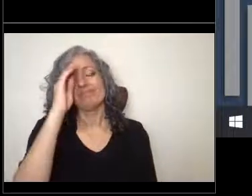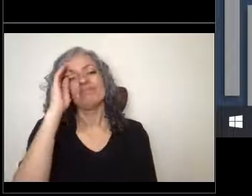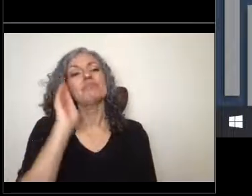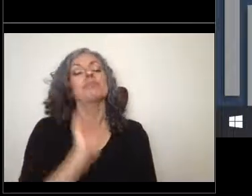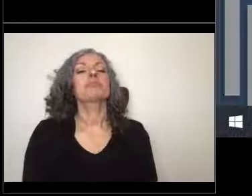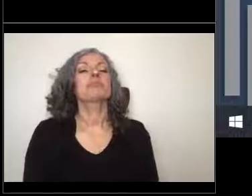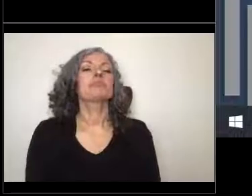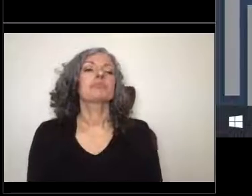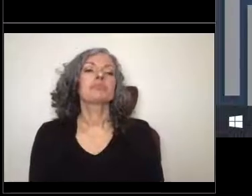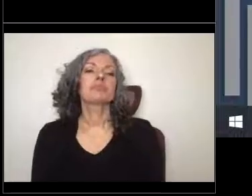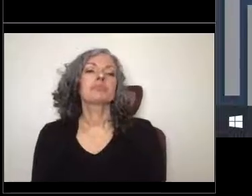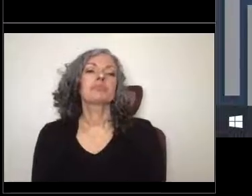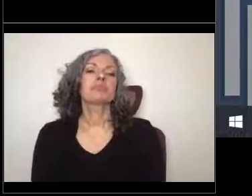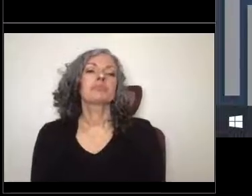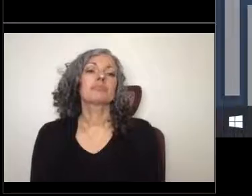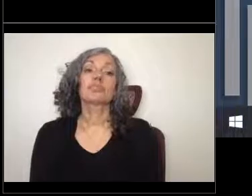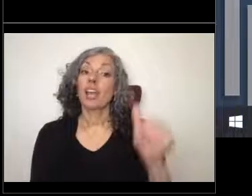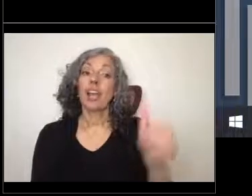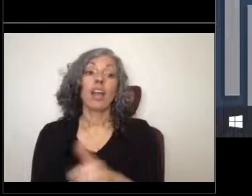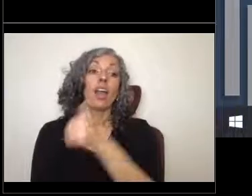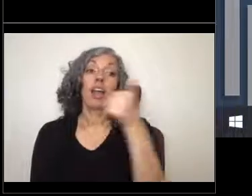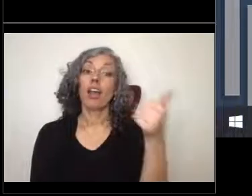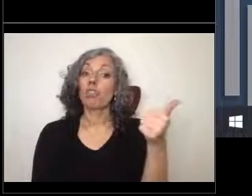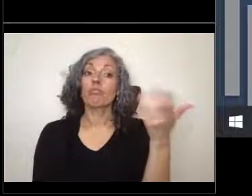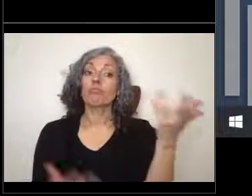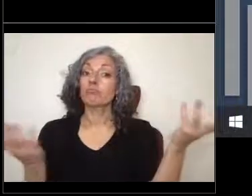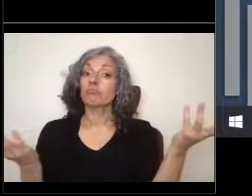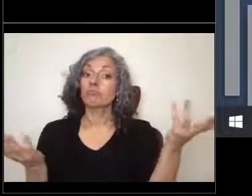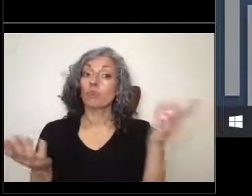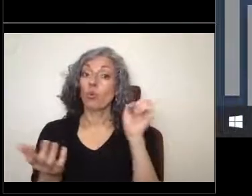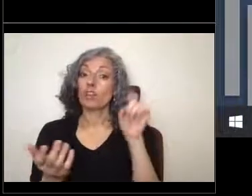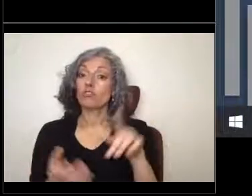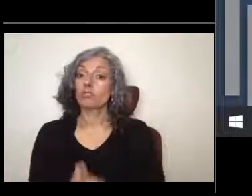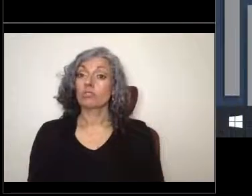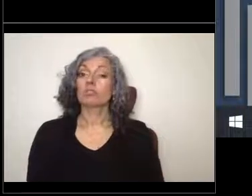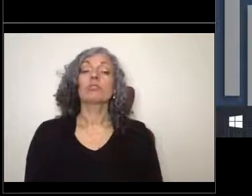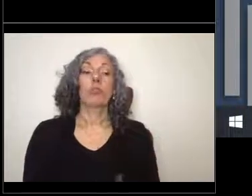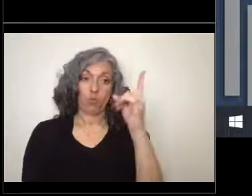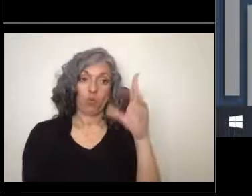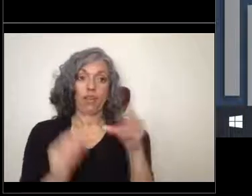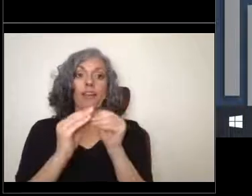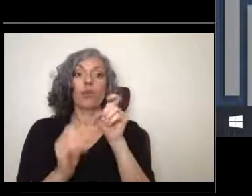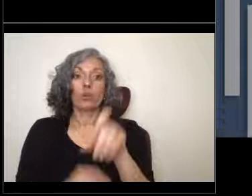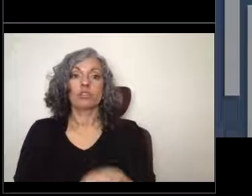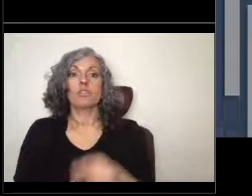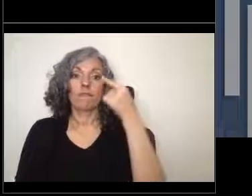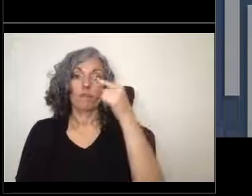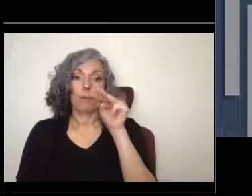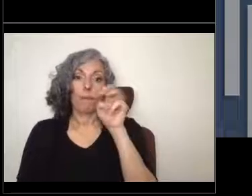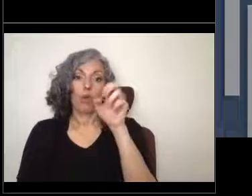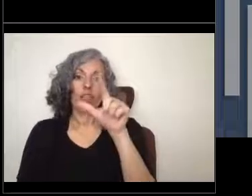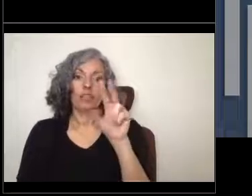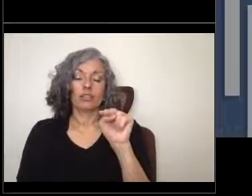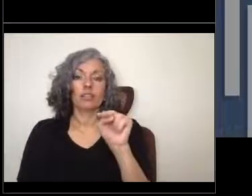you. Any other? I have another question. Yes. For Marlon. Thank you, Madam Chair. So